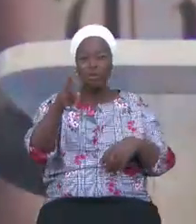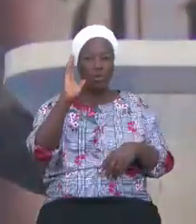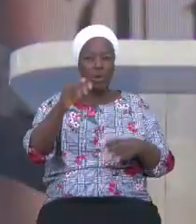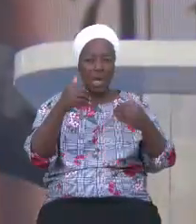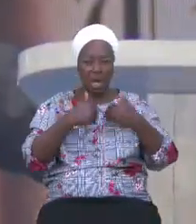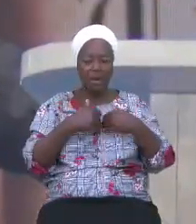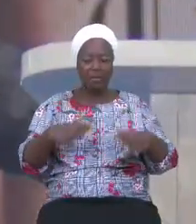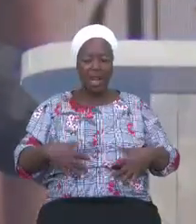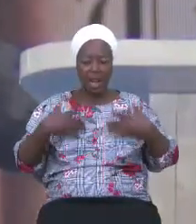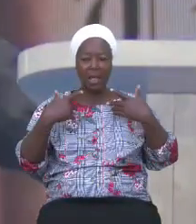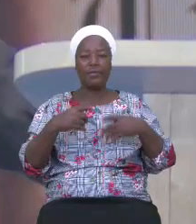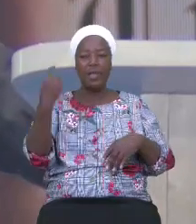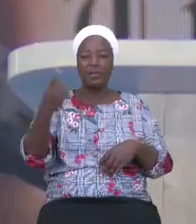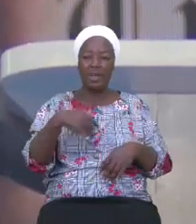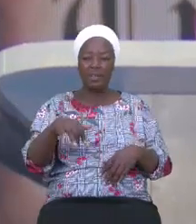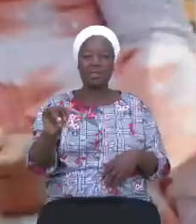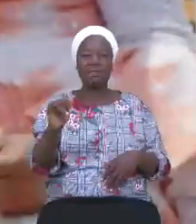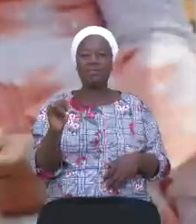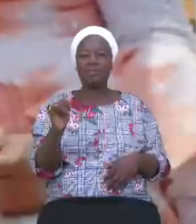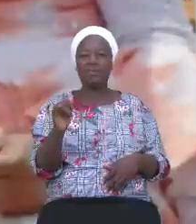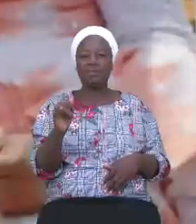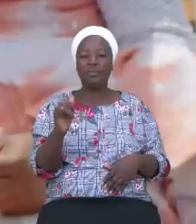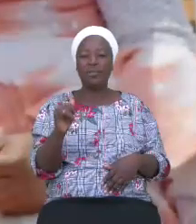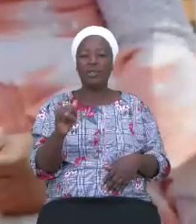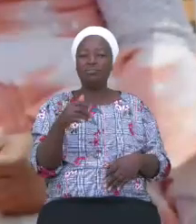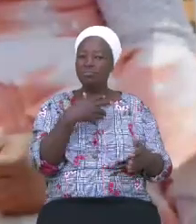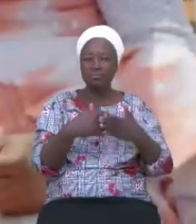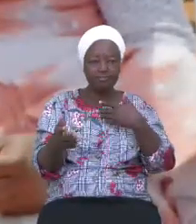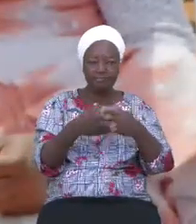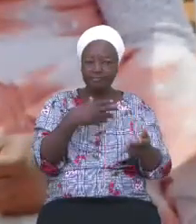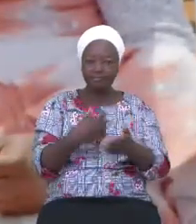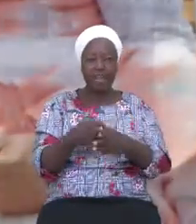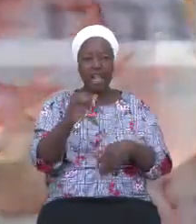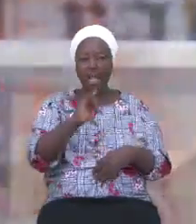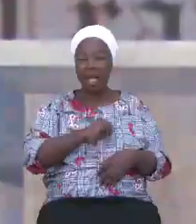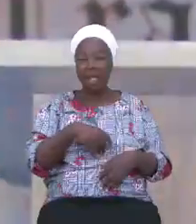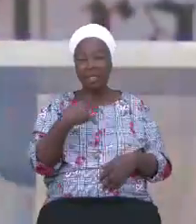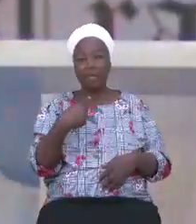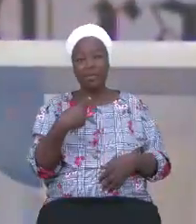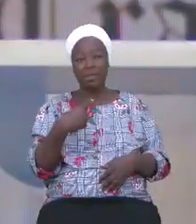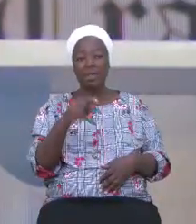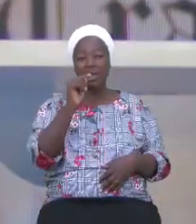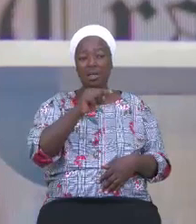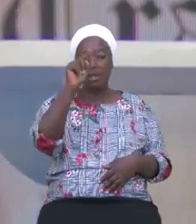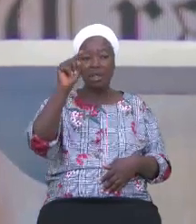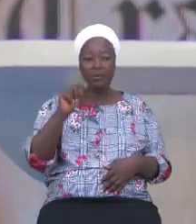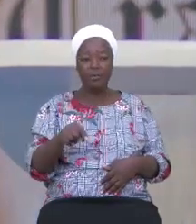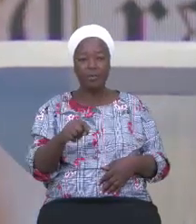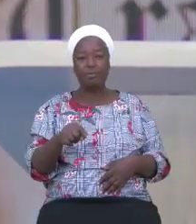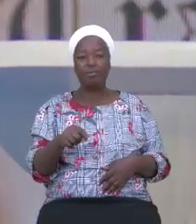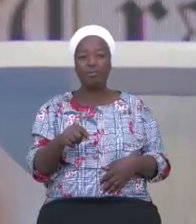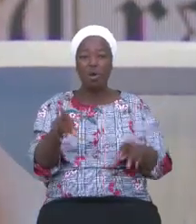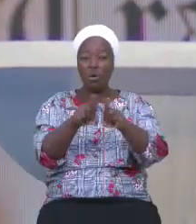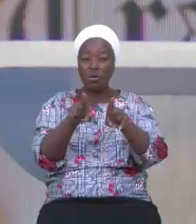have life everlasting. Whatsoever I speak, therefore, even as